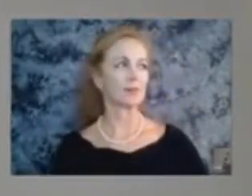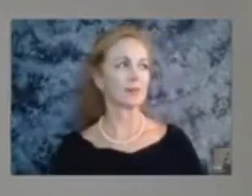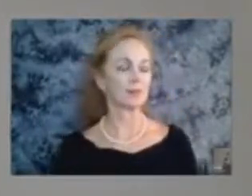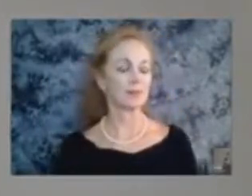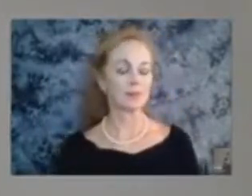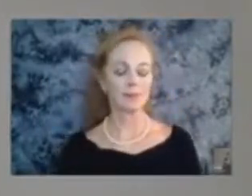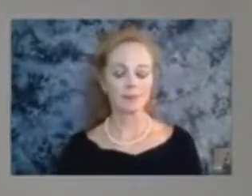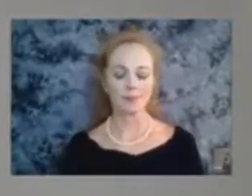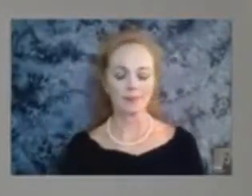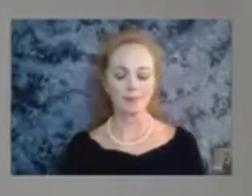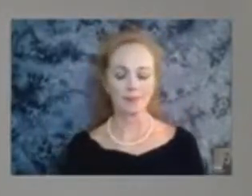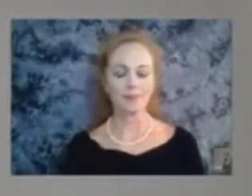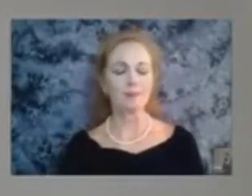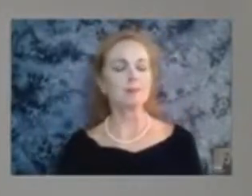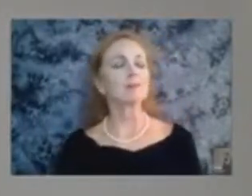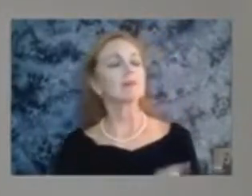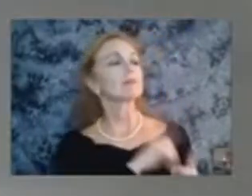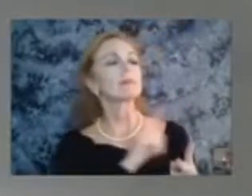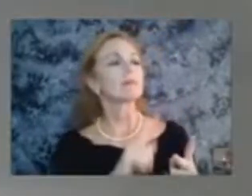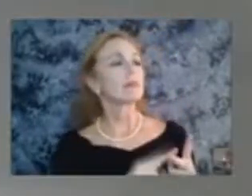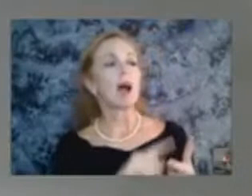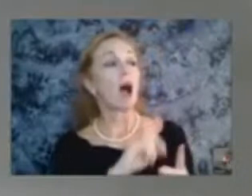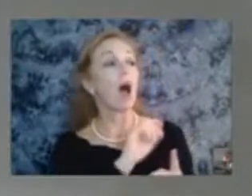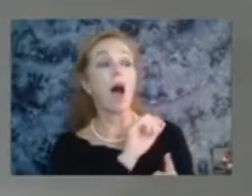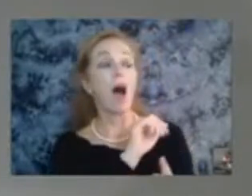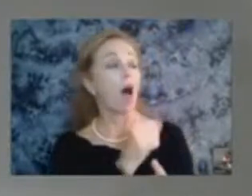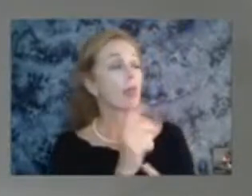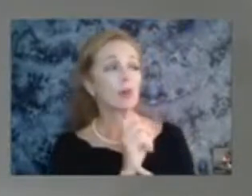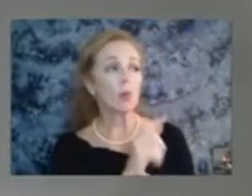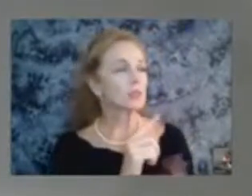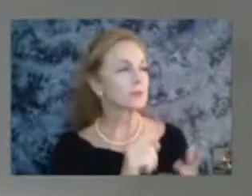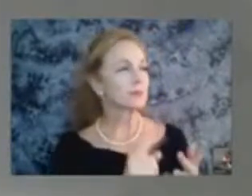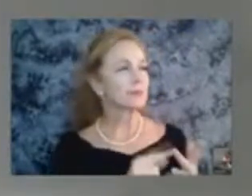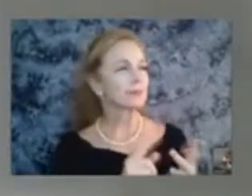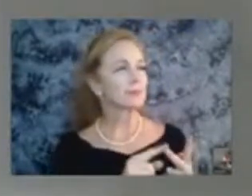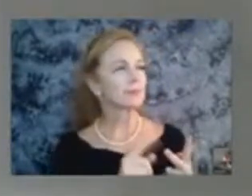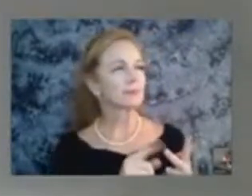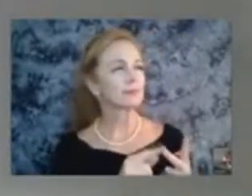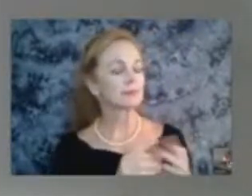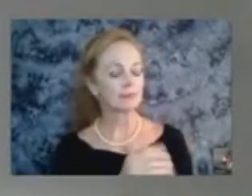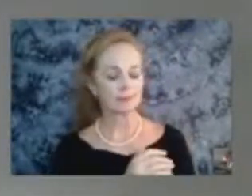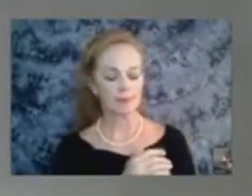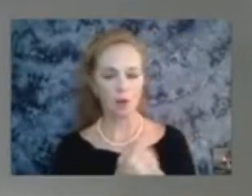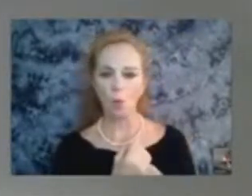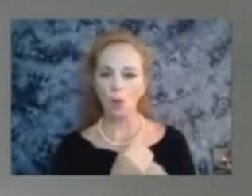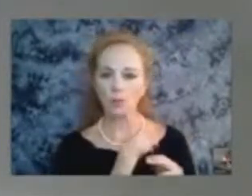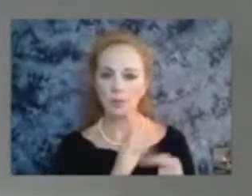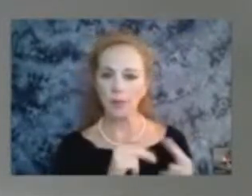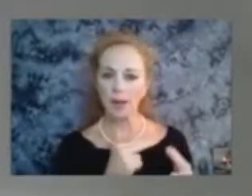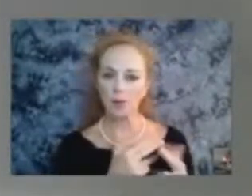I think the other question or questions that I had, one of them was about the